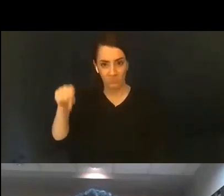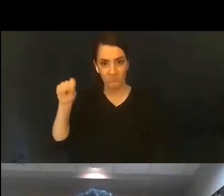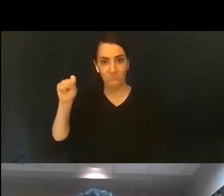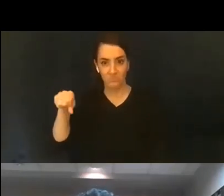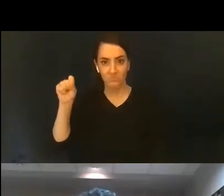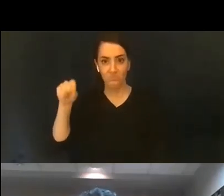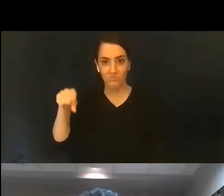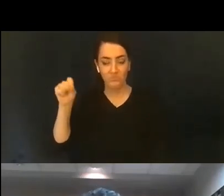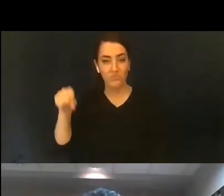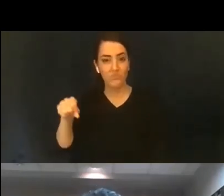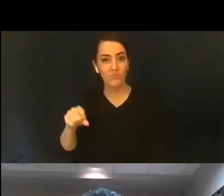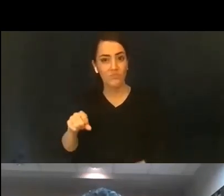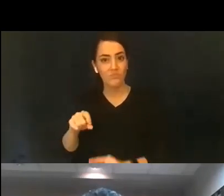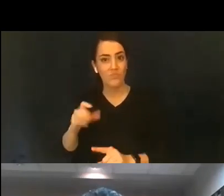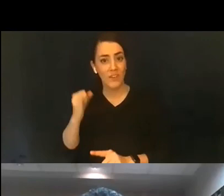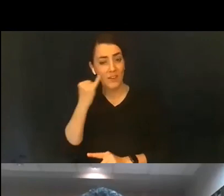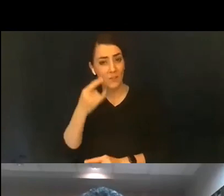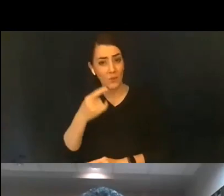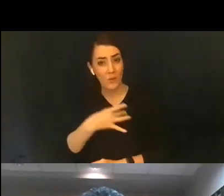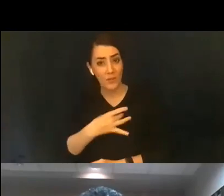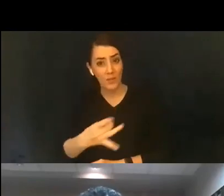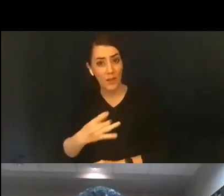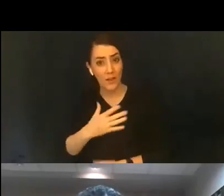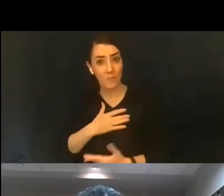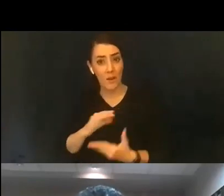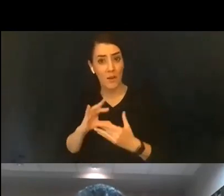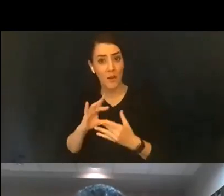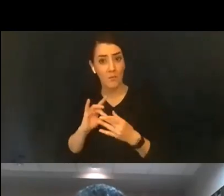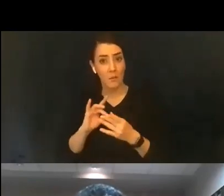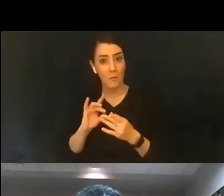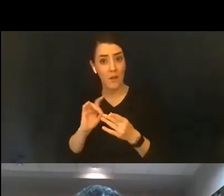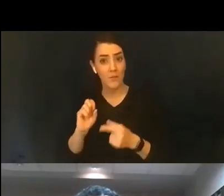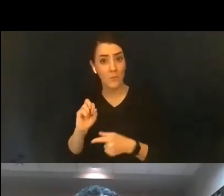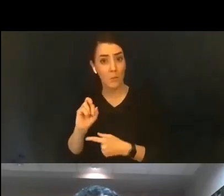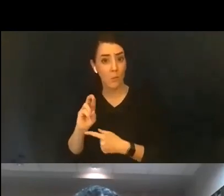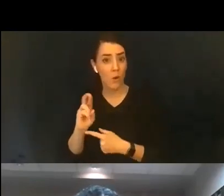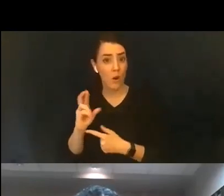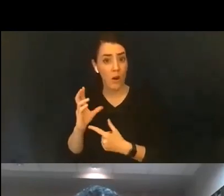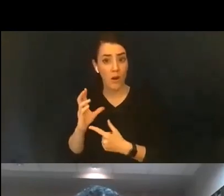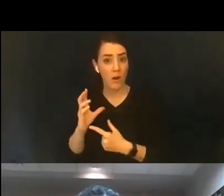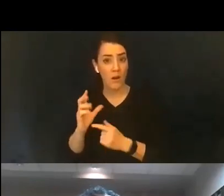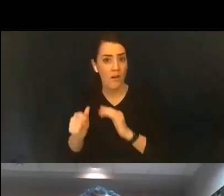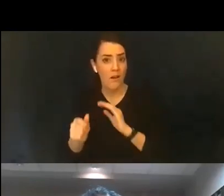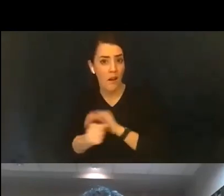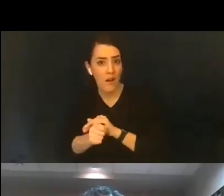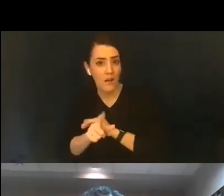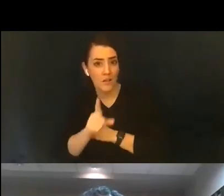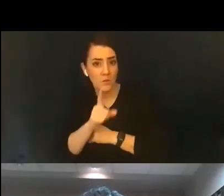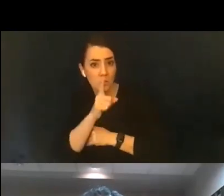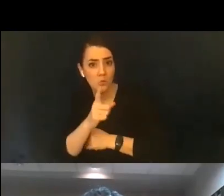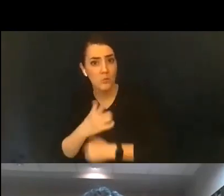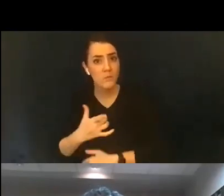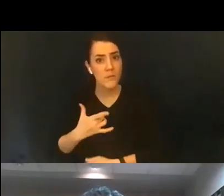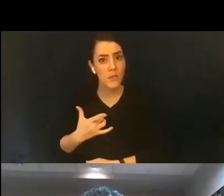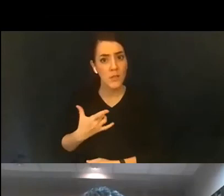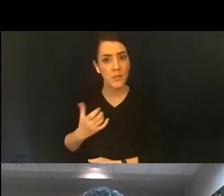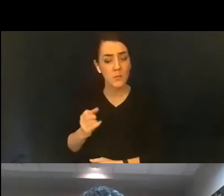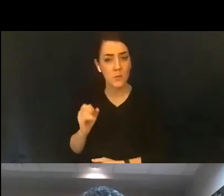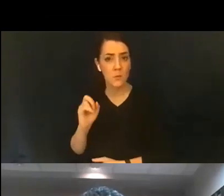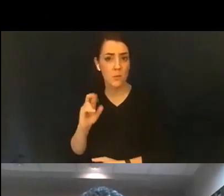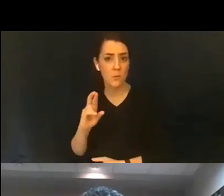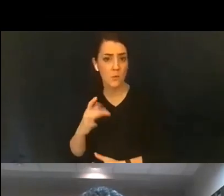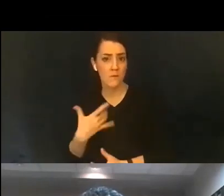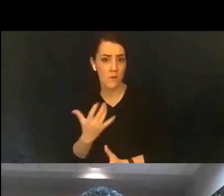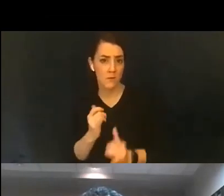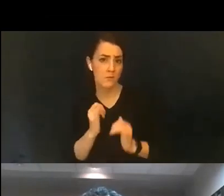Joe are just hiding his true feelings from me. Well, that's how people feel today in